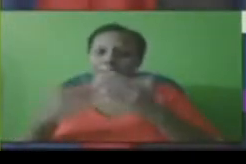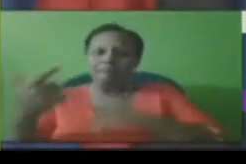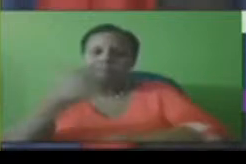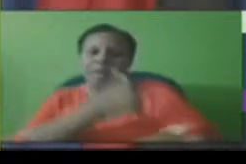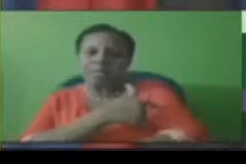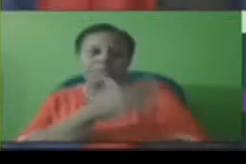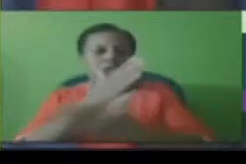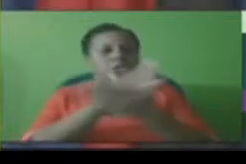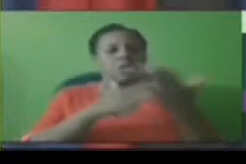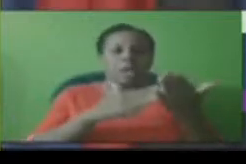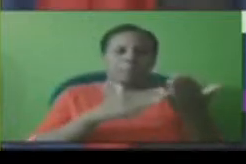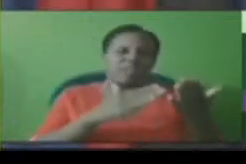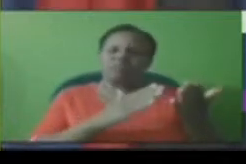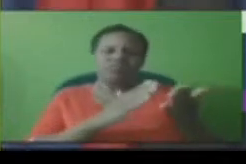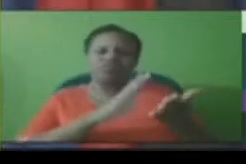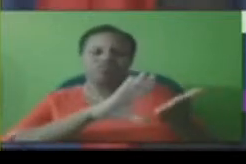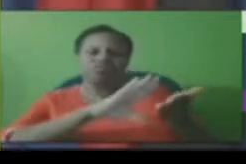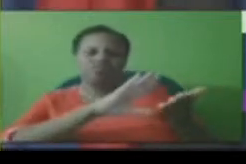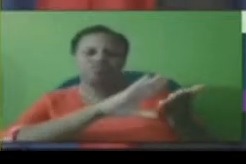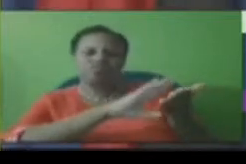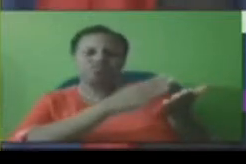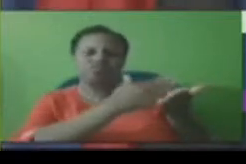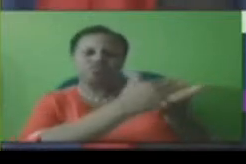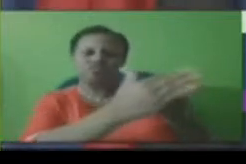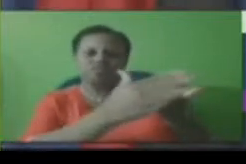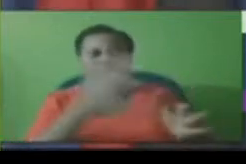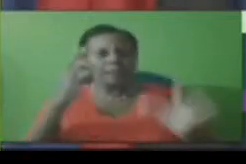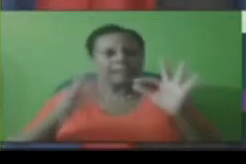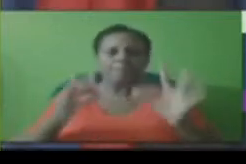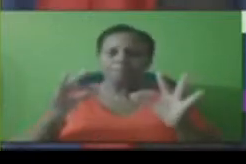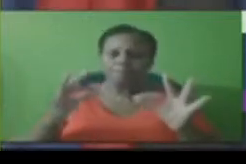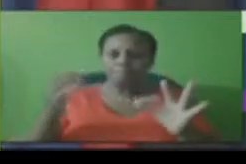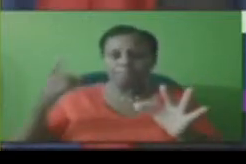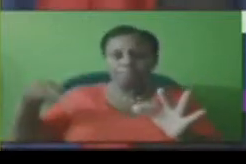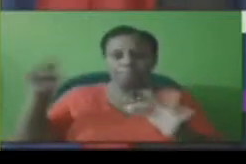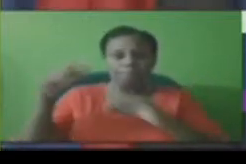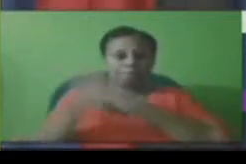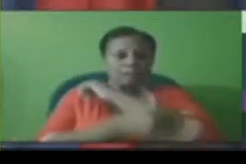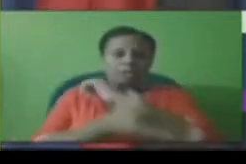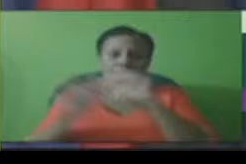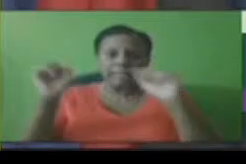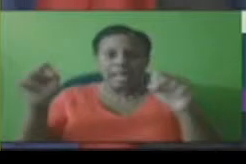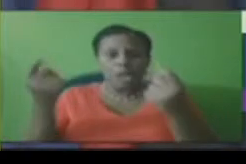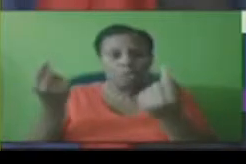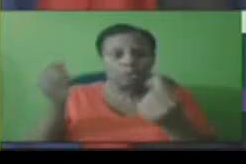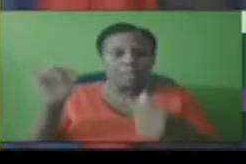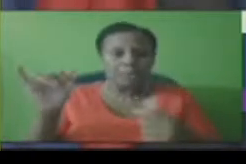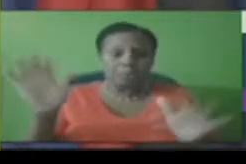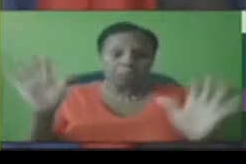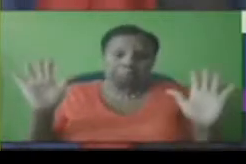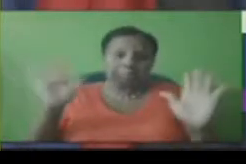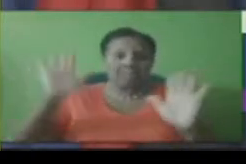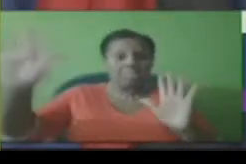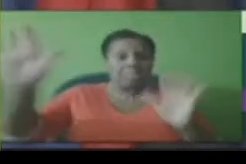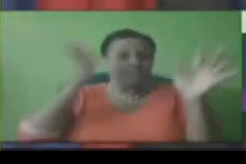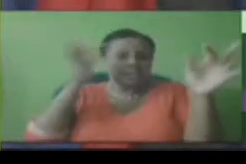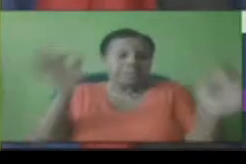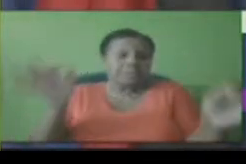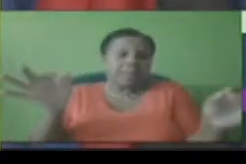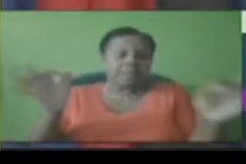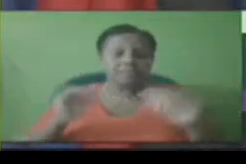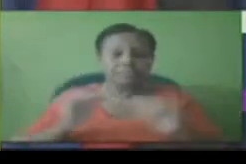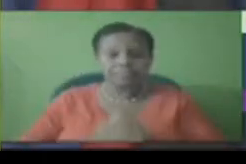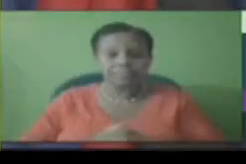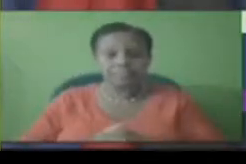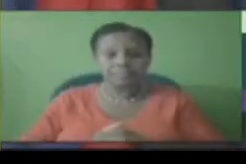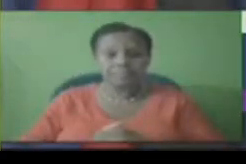can do that, that's not our call. But we as a matter of fact, the reason why we were able to get so many vaccines